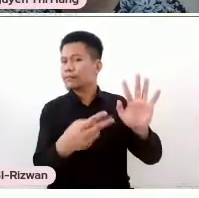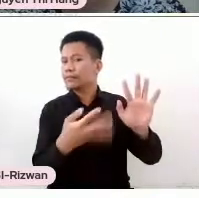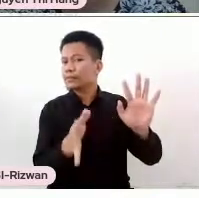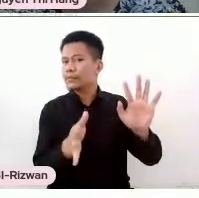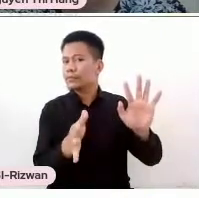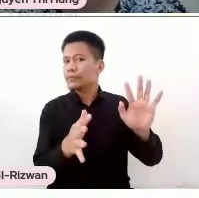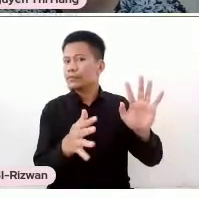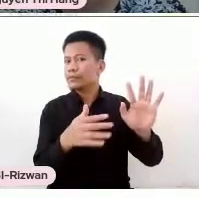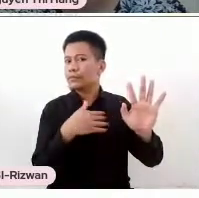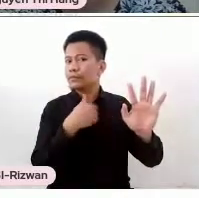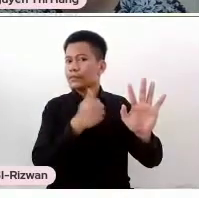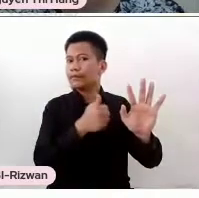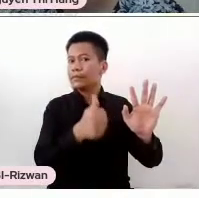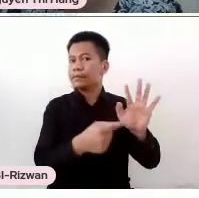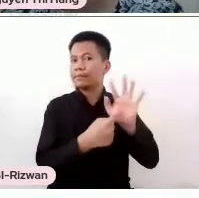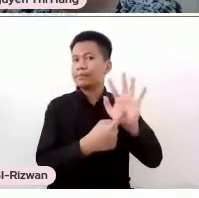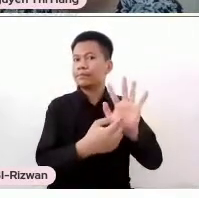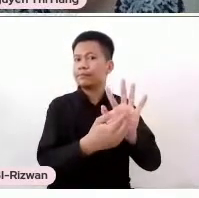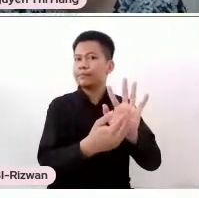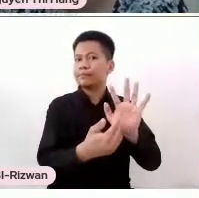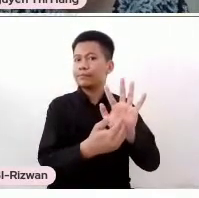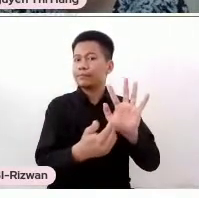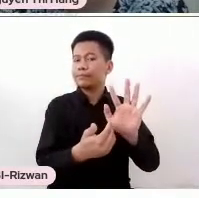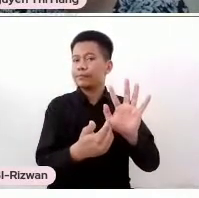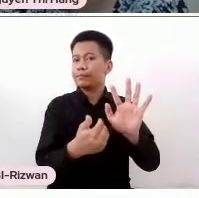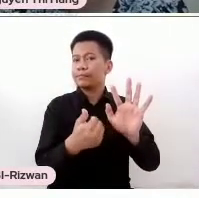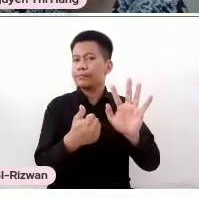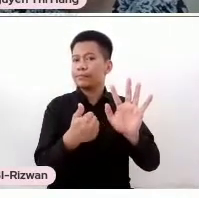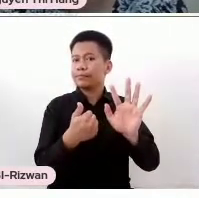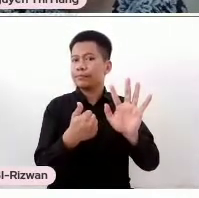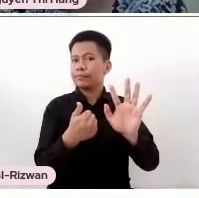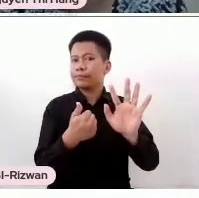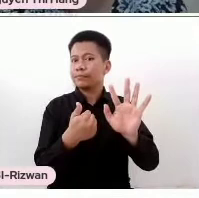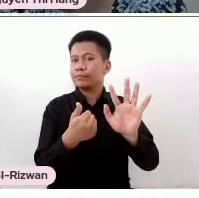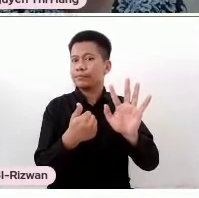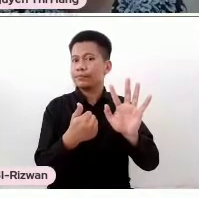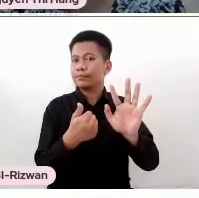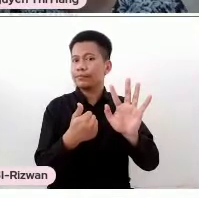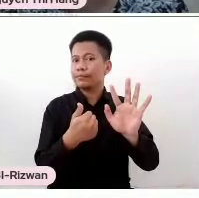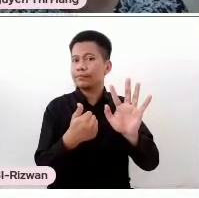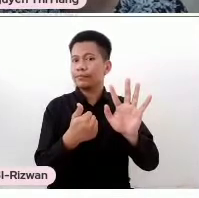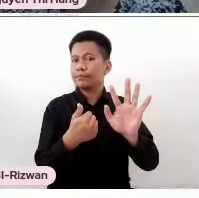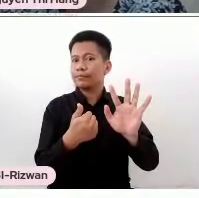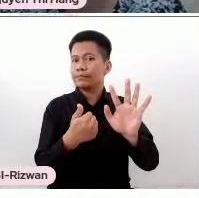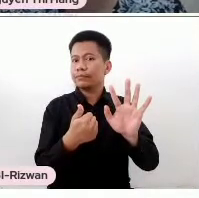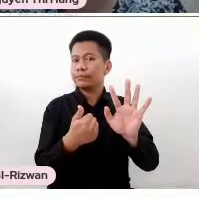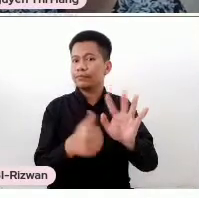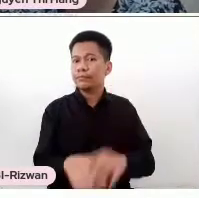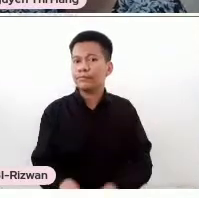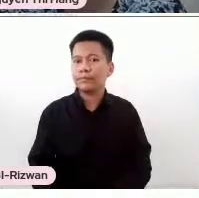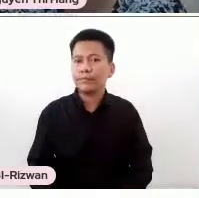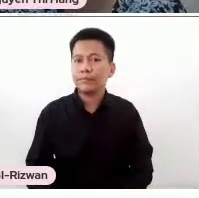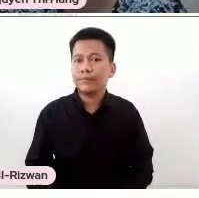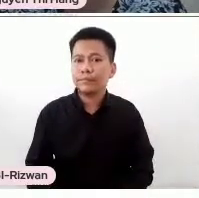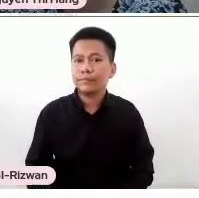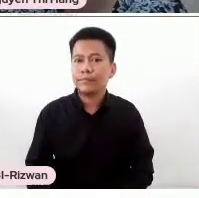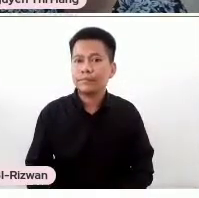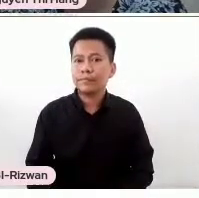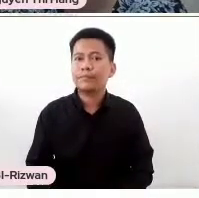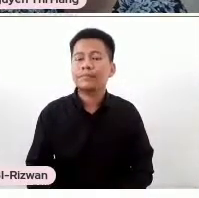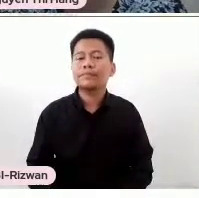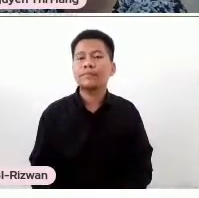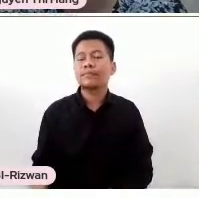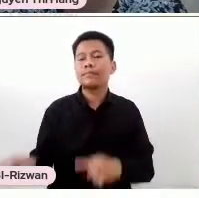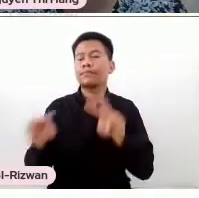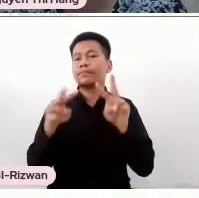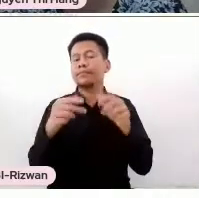prepared your slide here. Can you see it on your screen? Yeah, we can see the slide, Bu Fraya.